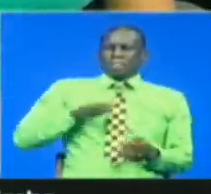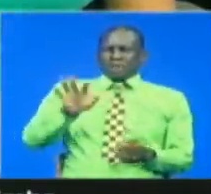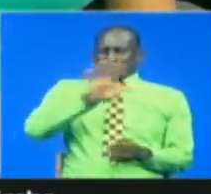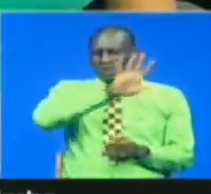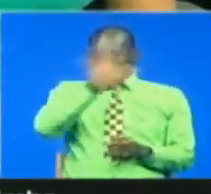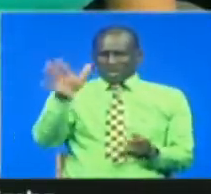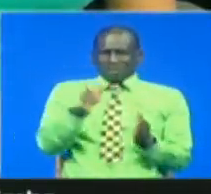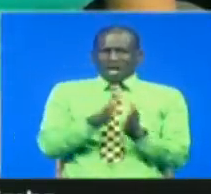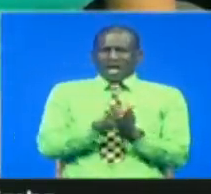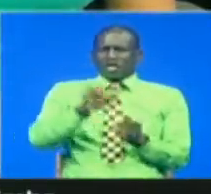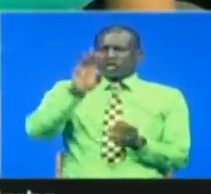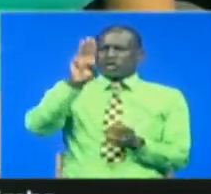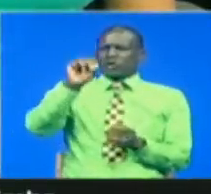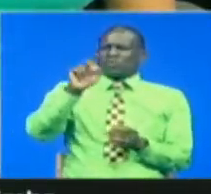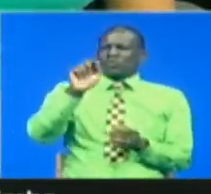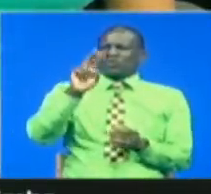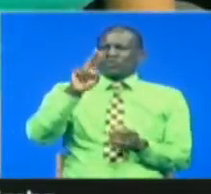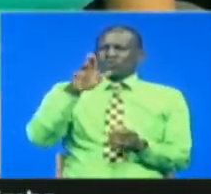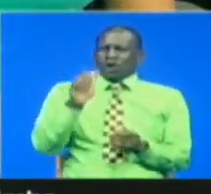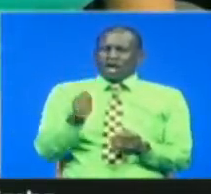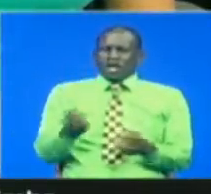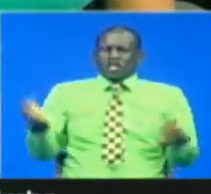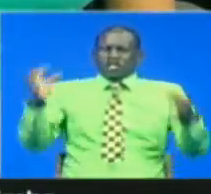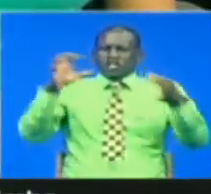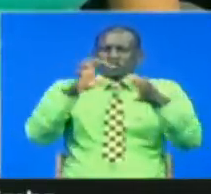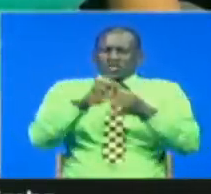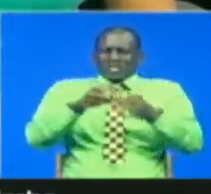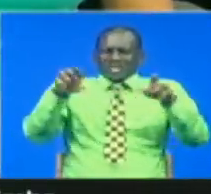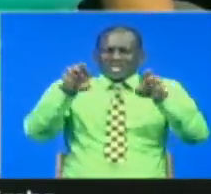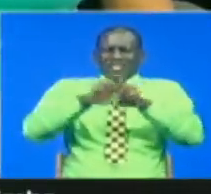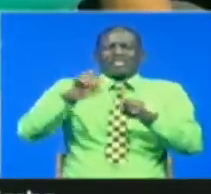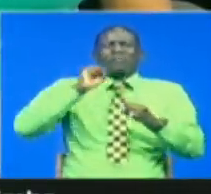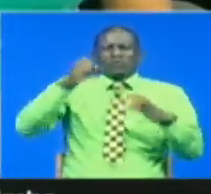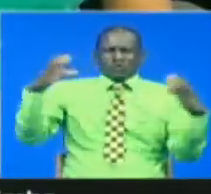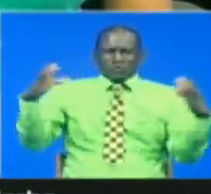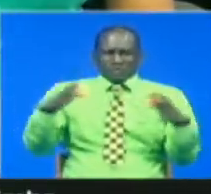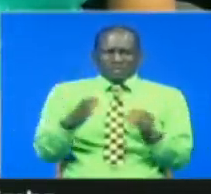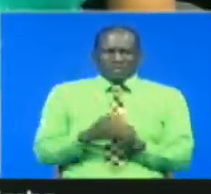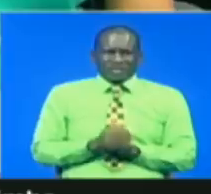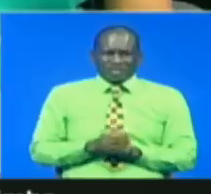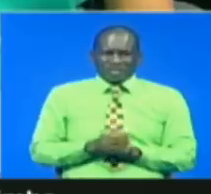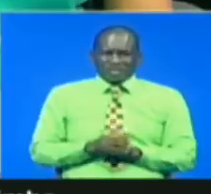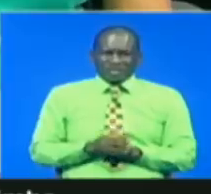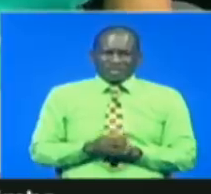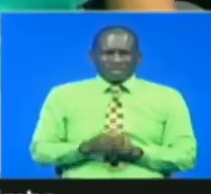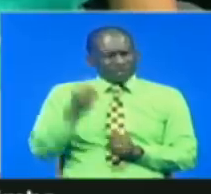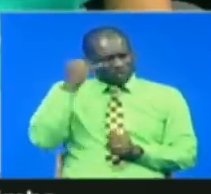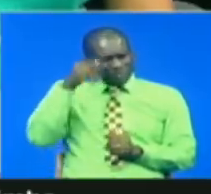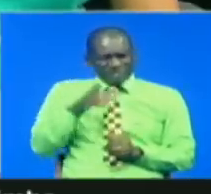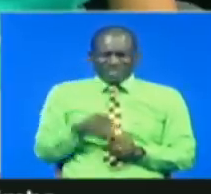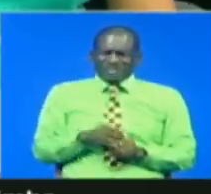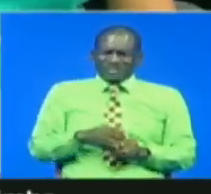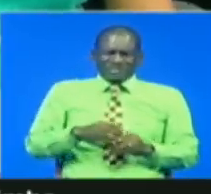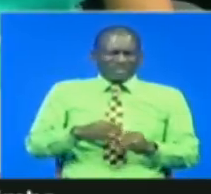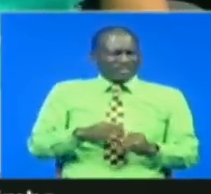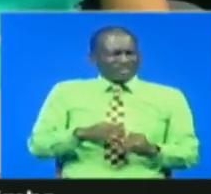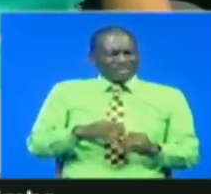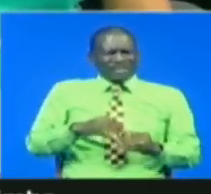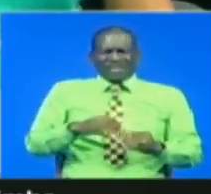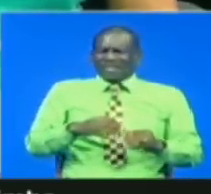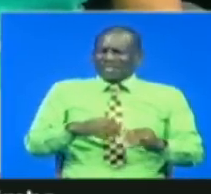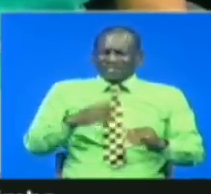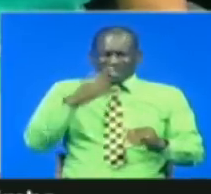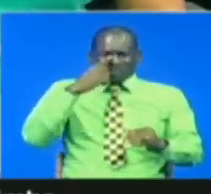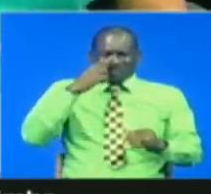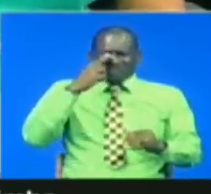Mutua sleeping on the same political bed. Are you aware? Strange, right? Strange indeed, but that is the nature